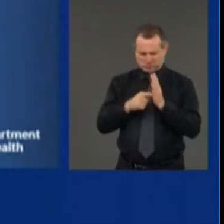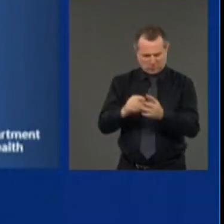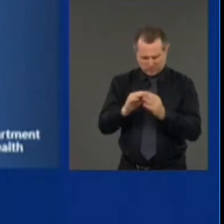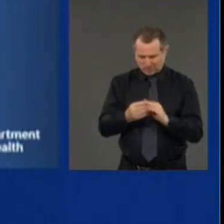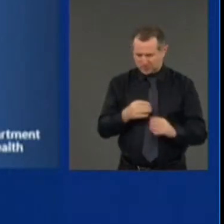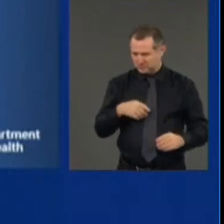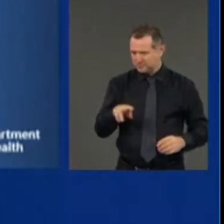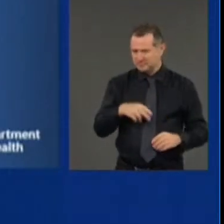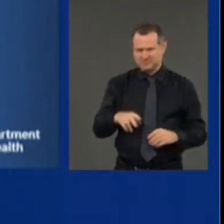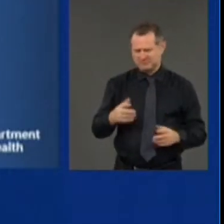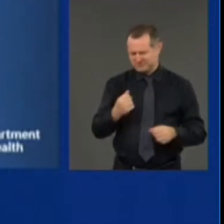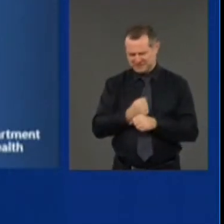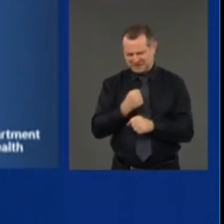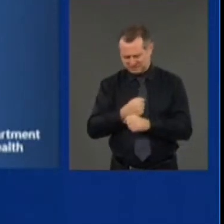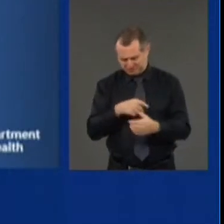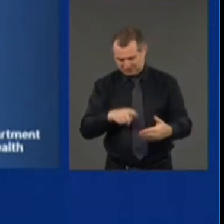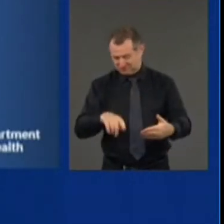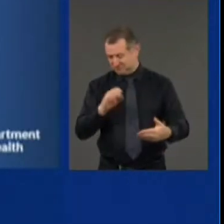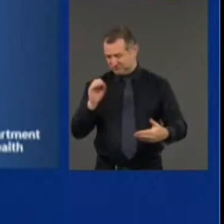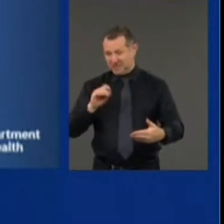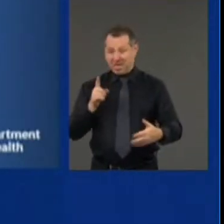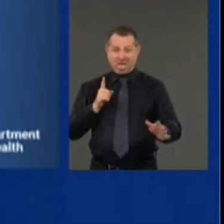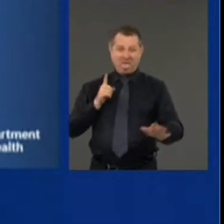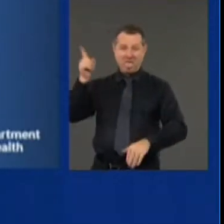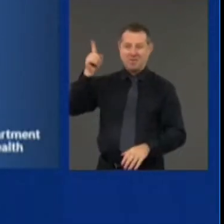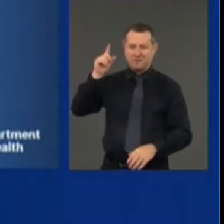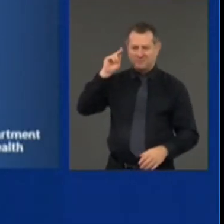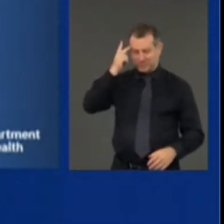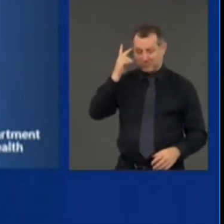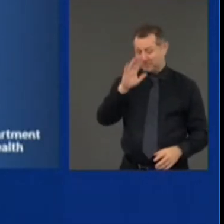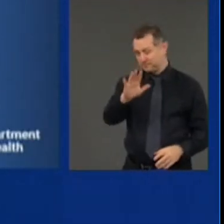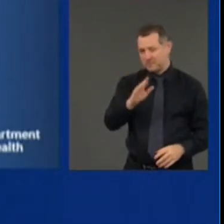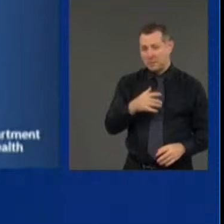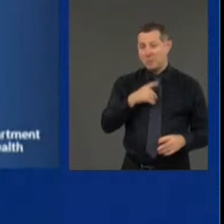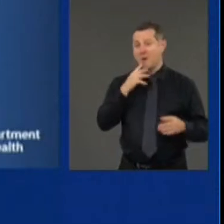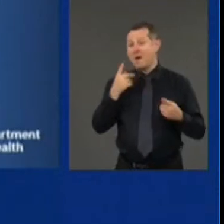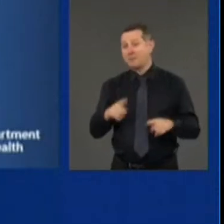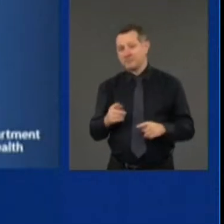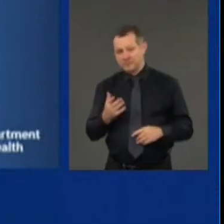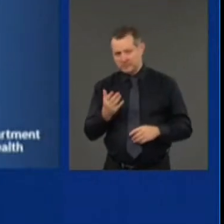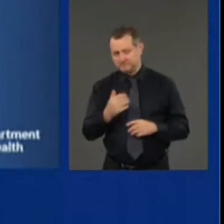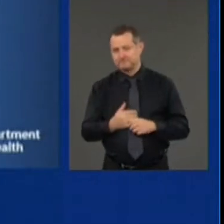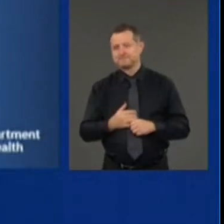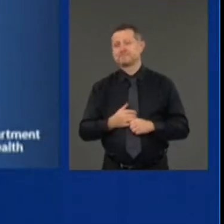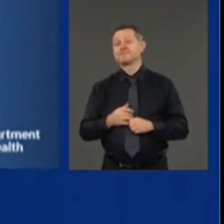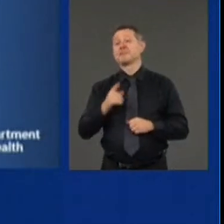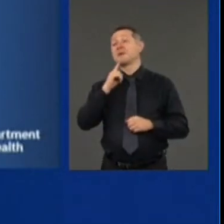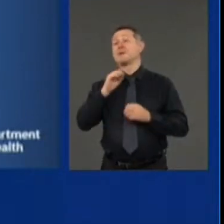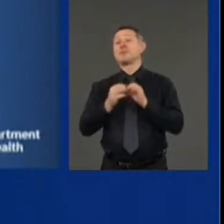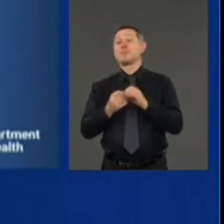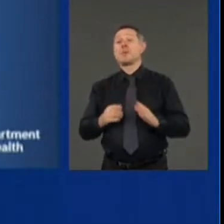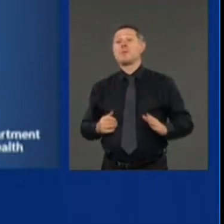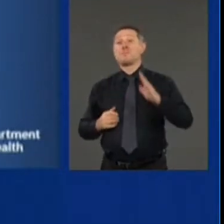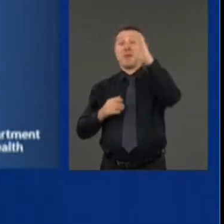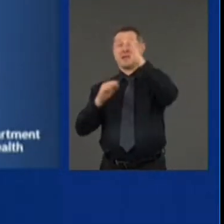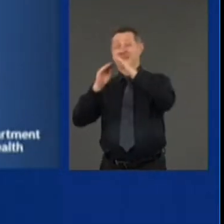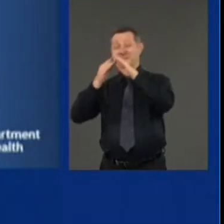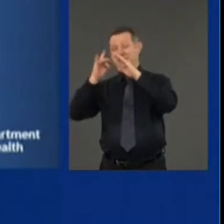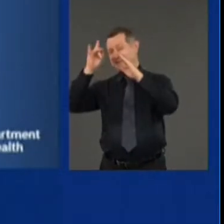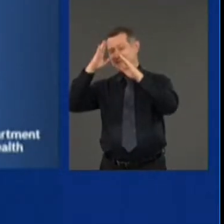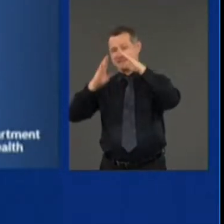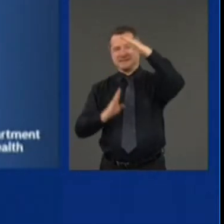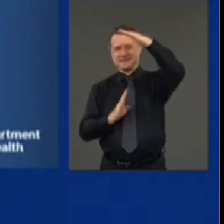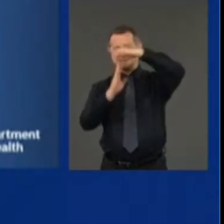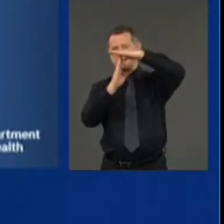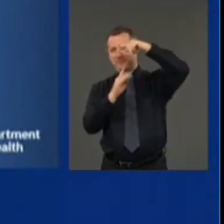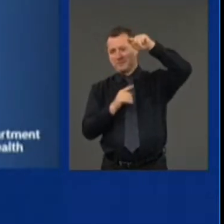of it. However, it occurred the other way around. If you see, you'll see that the peak in deaths occurred before